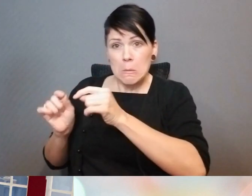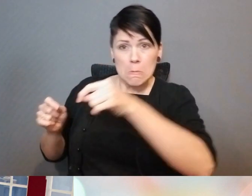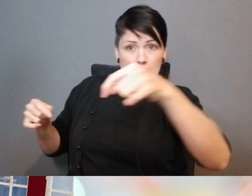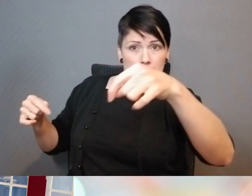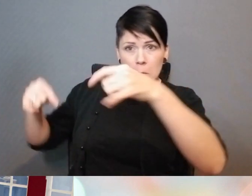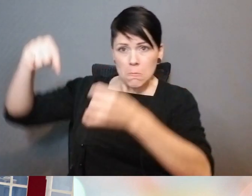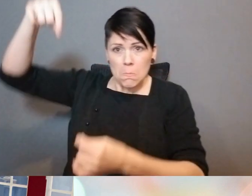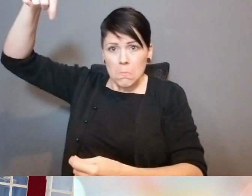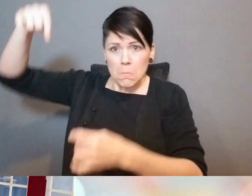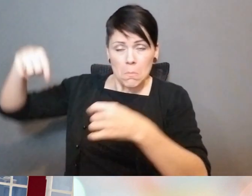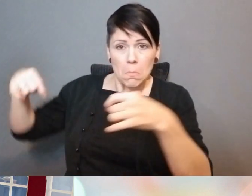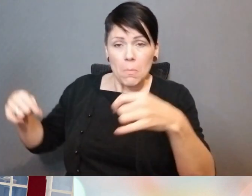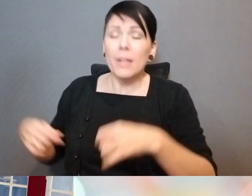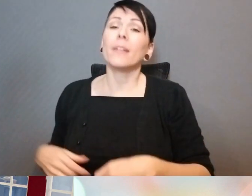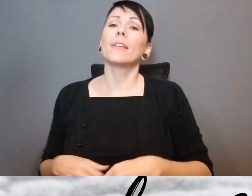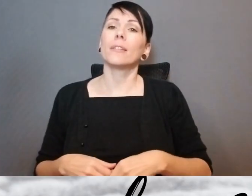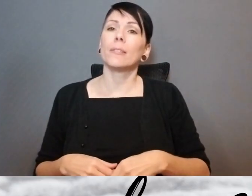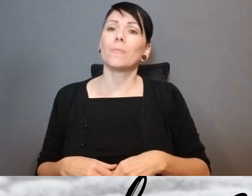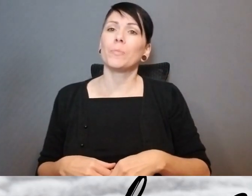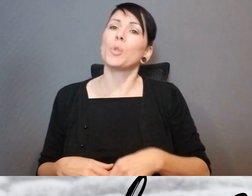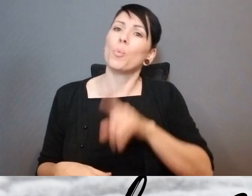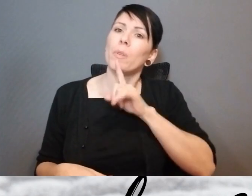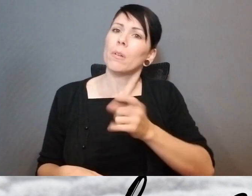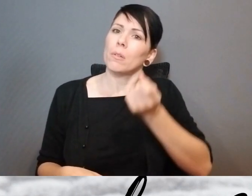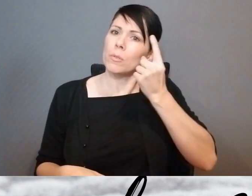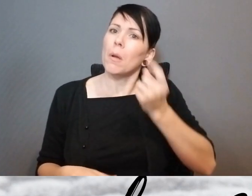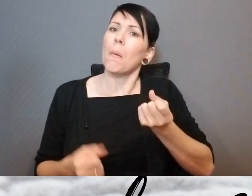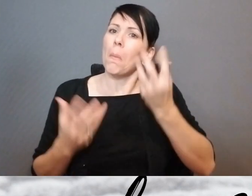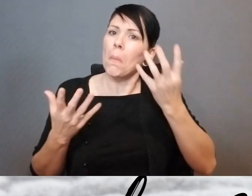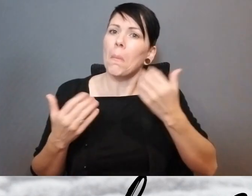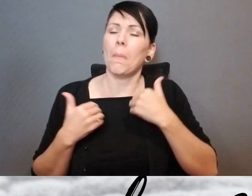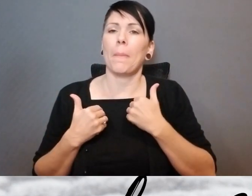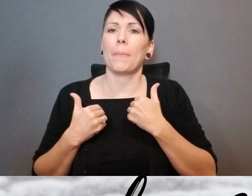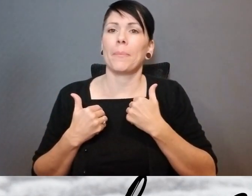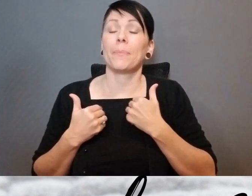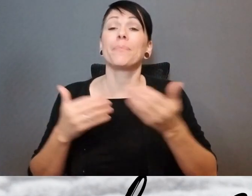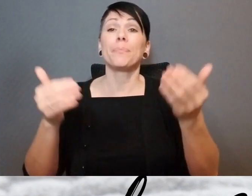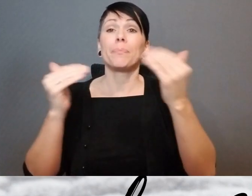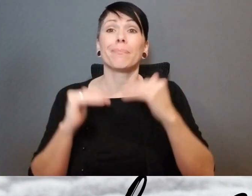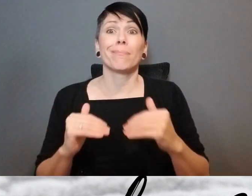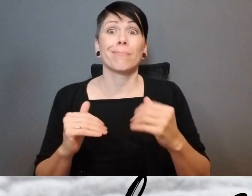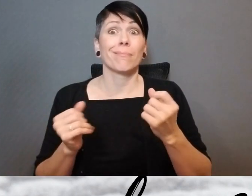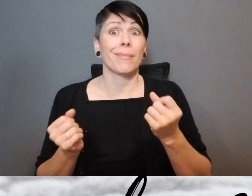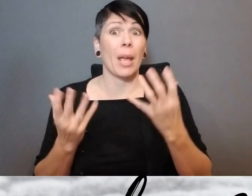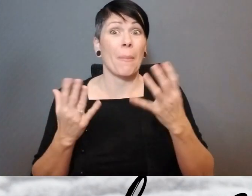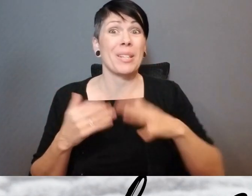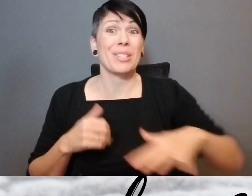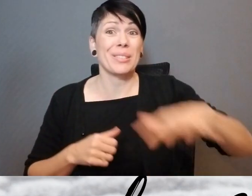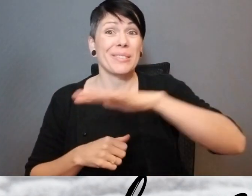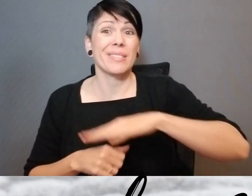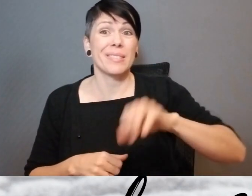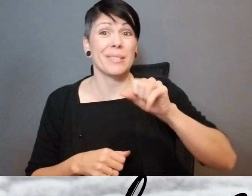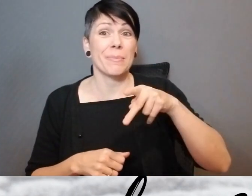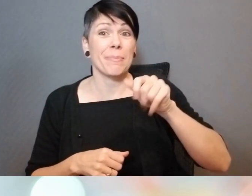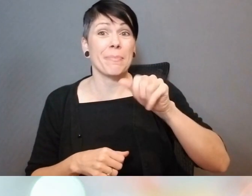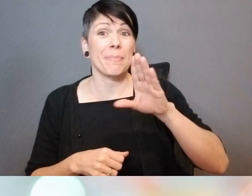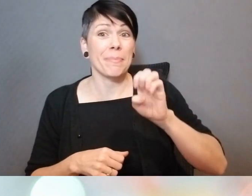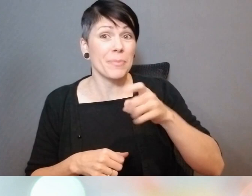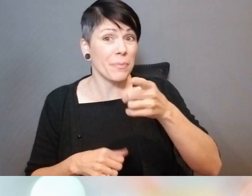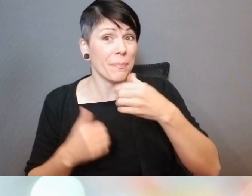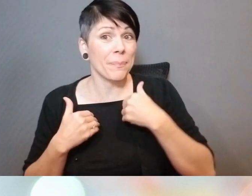The logical next question is, how much space do I have for all this doll stuff? The answer might seem obvious,